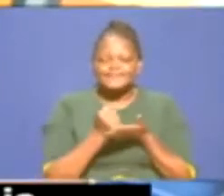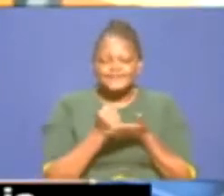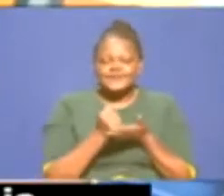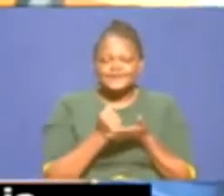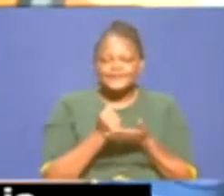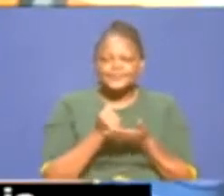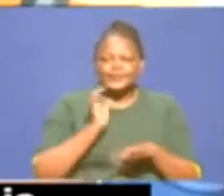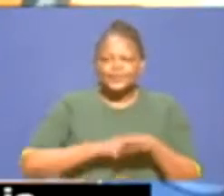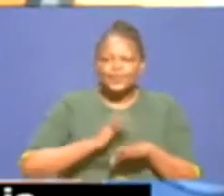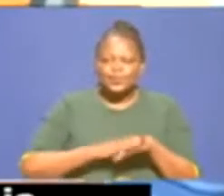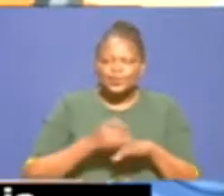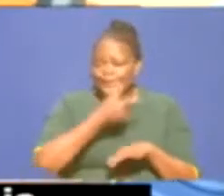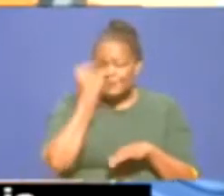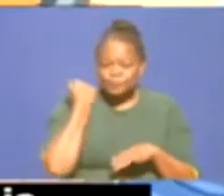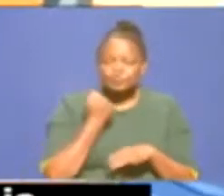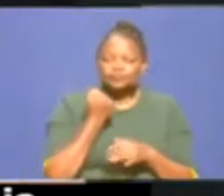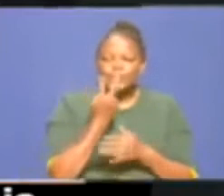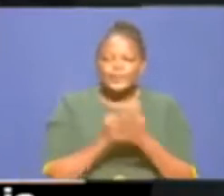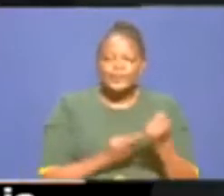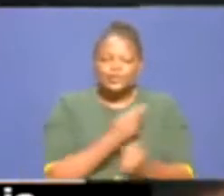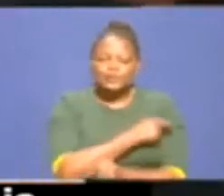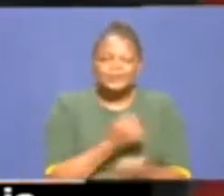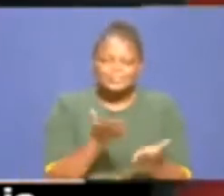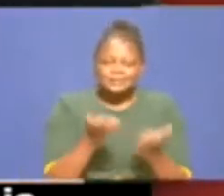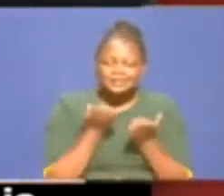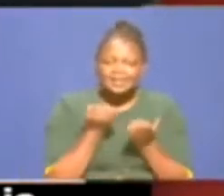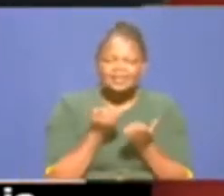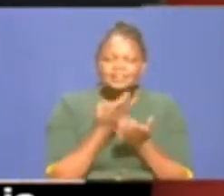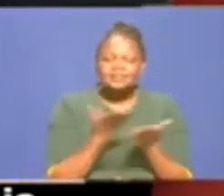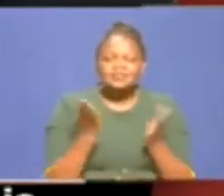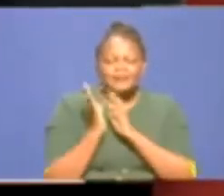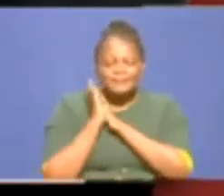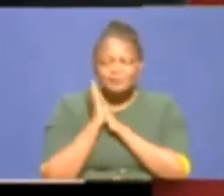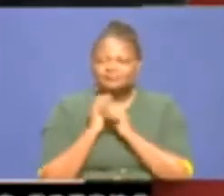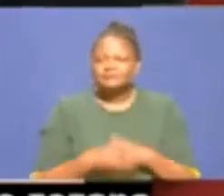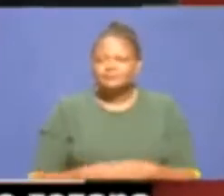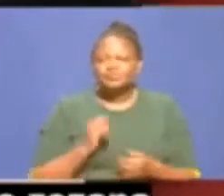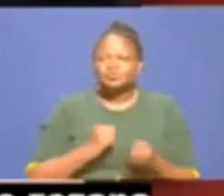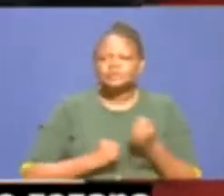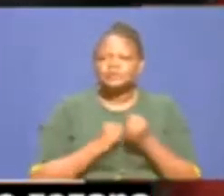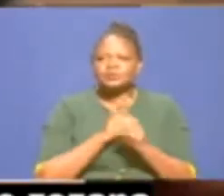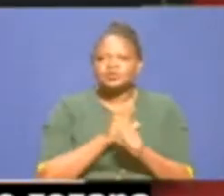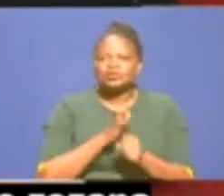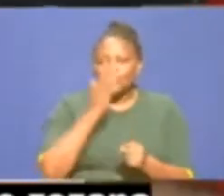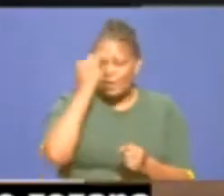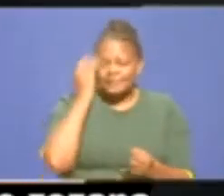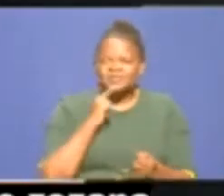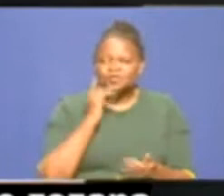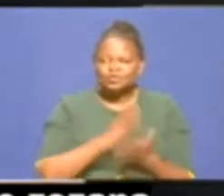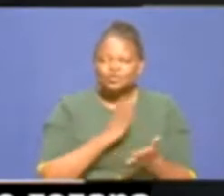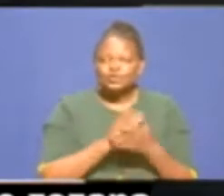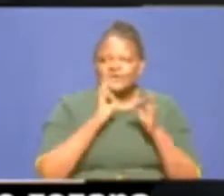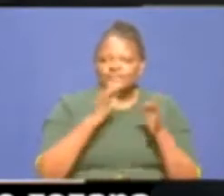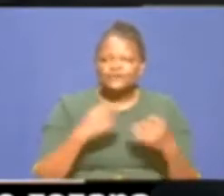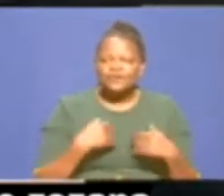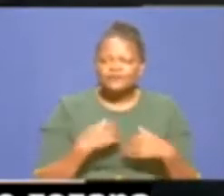zilikuwa zinahitaji zaidi vifaa hivyo. Those ones will go a long way, because I can tell you for a fact, if you have a